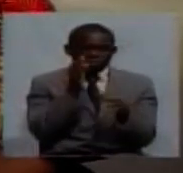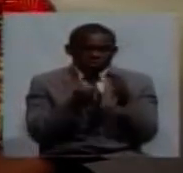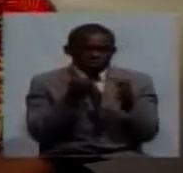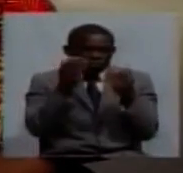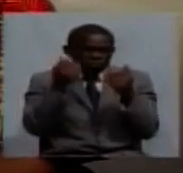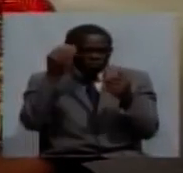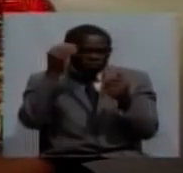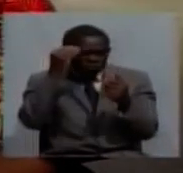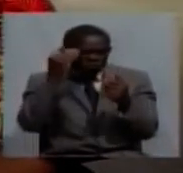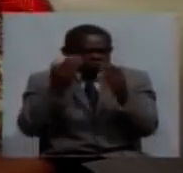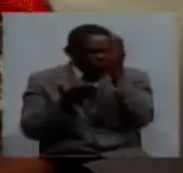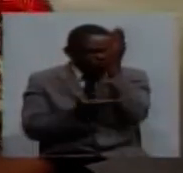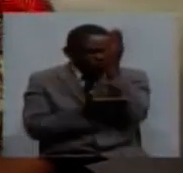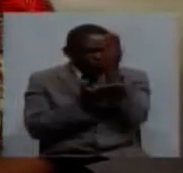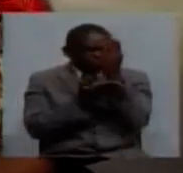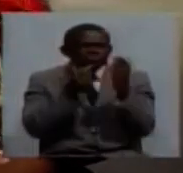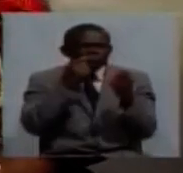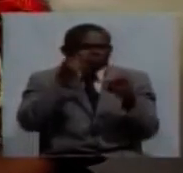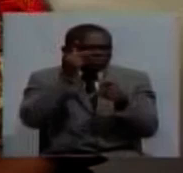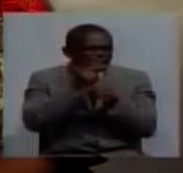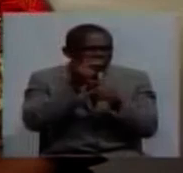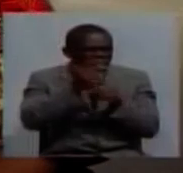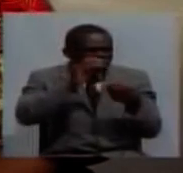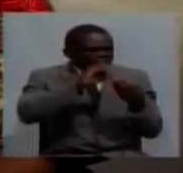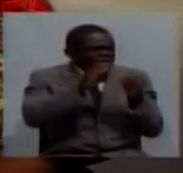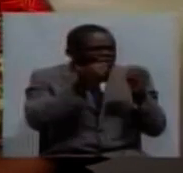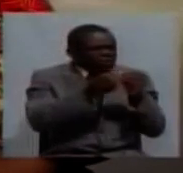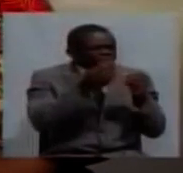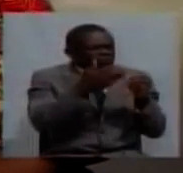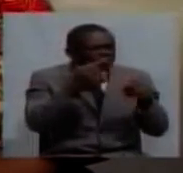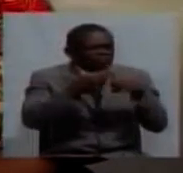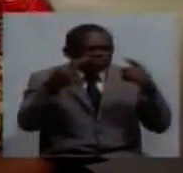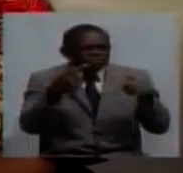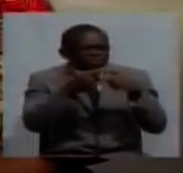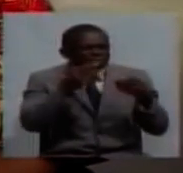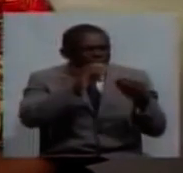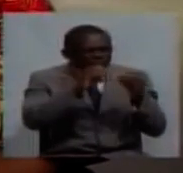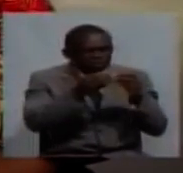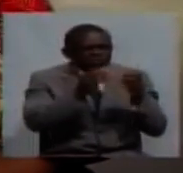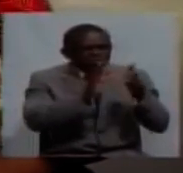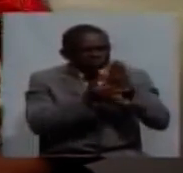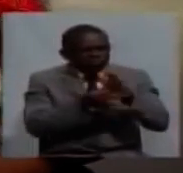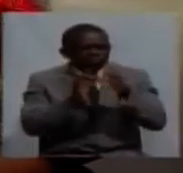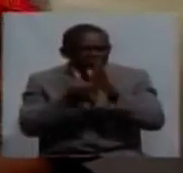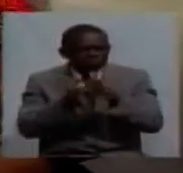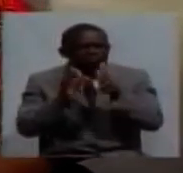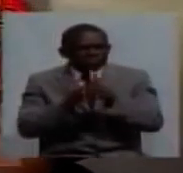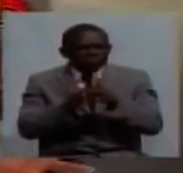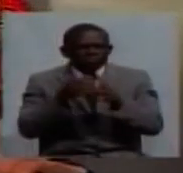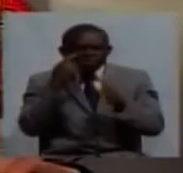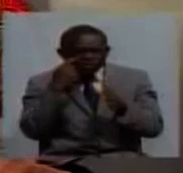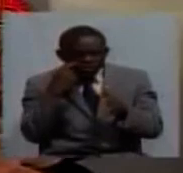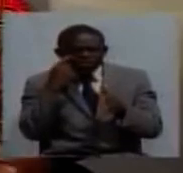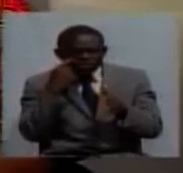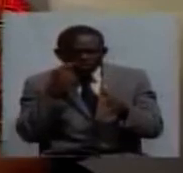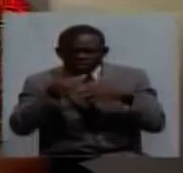and they'll multiply. But we see them and ignore them and focus on, and what you focus on grows. So if we focus on